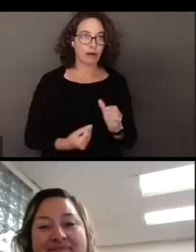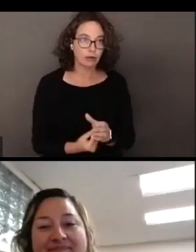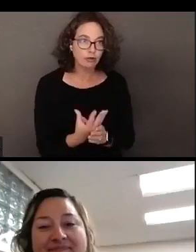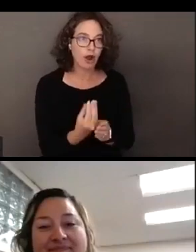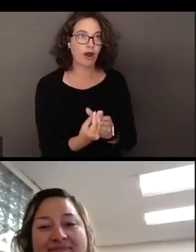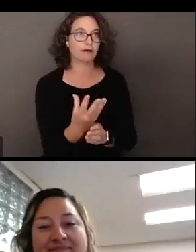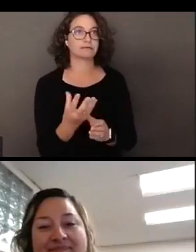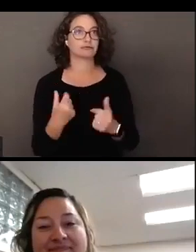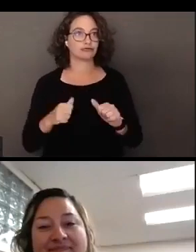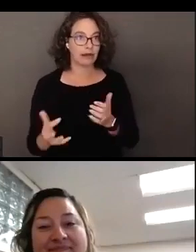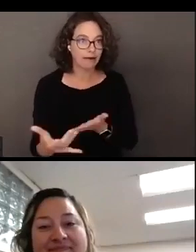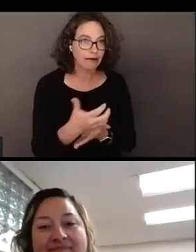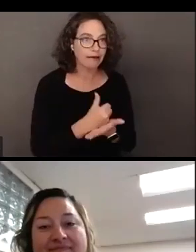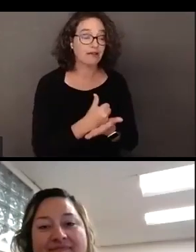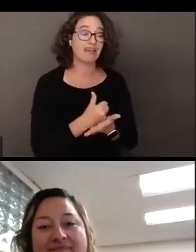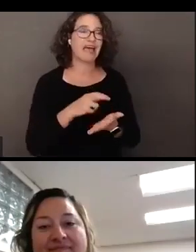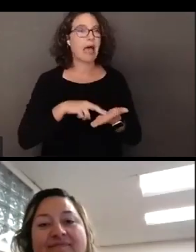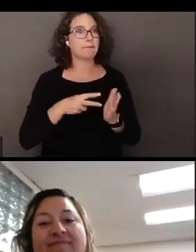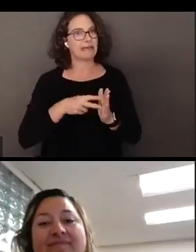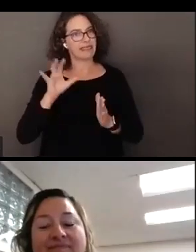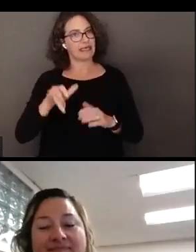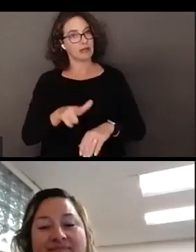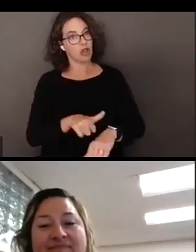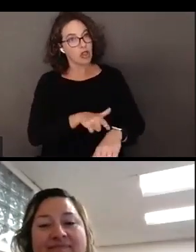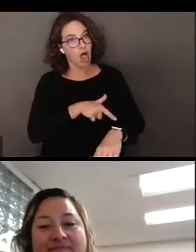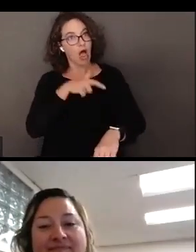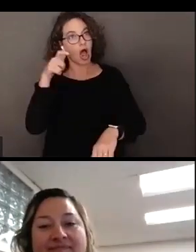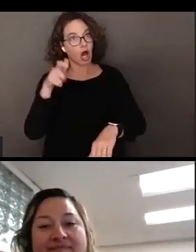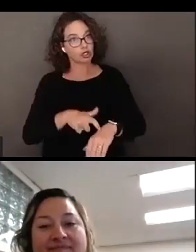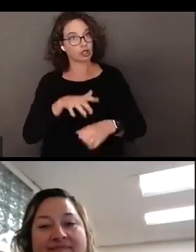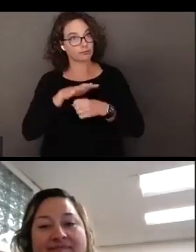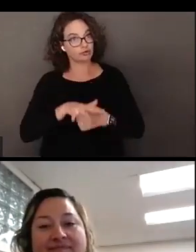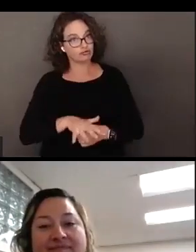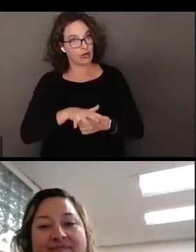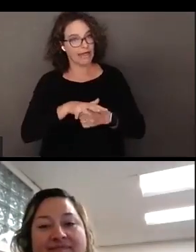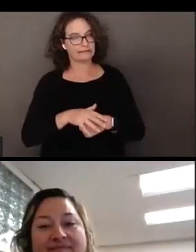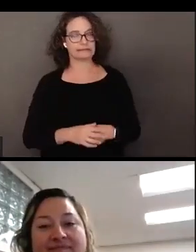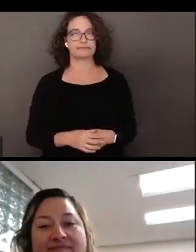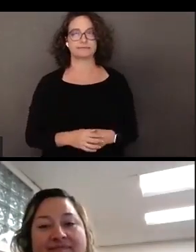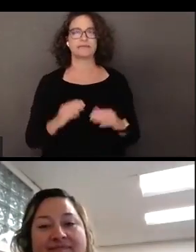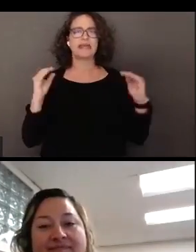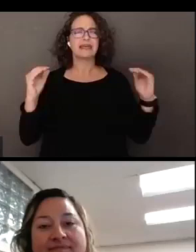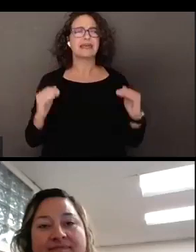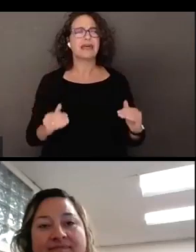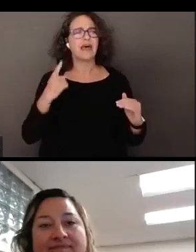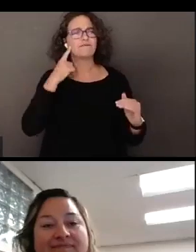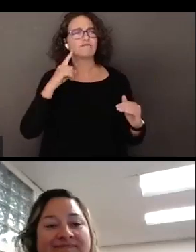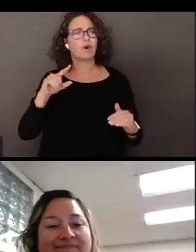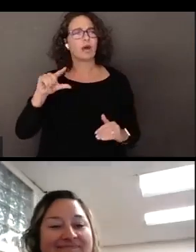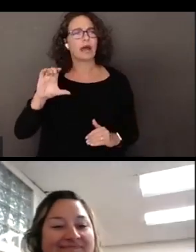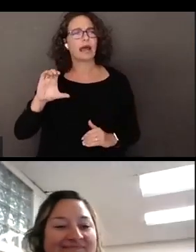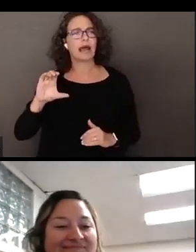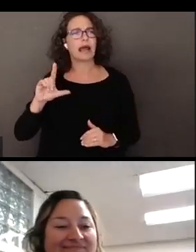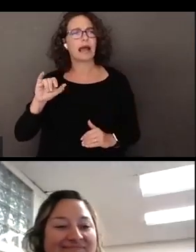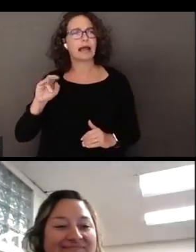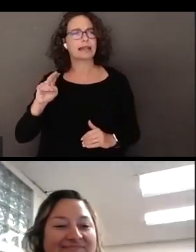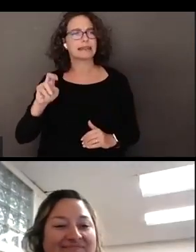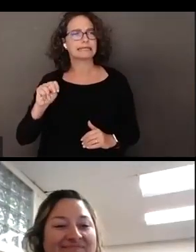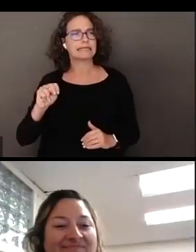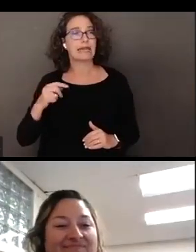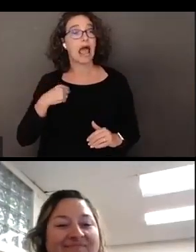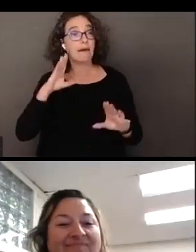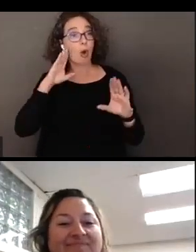they result in this long-term stress. So my next question is for Clinton, and I'm hoping, Clinton, that you can help